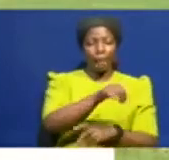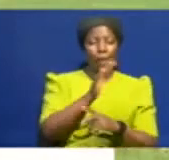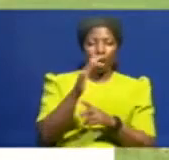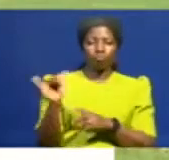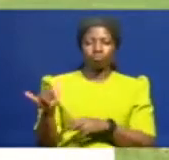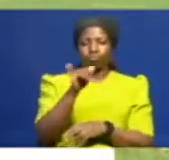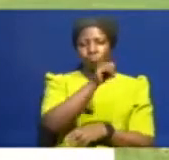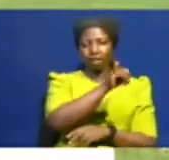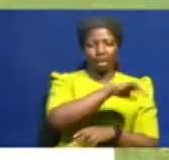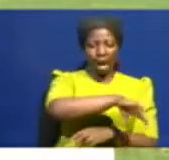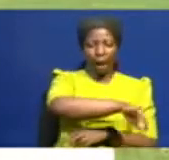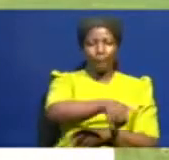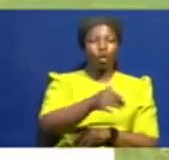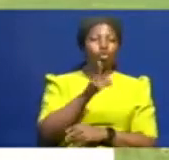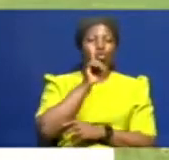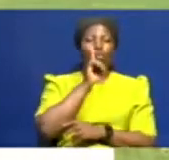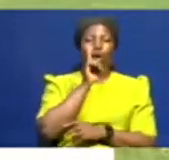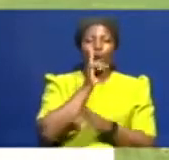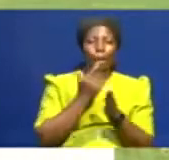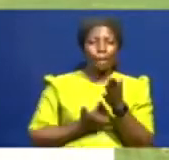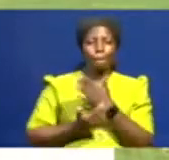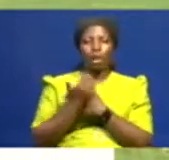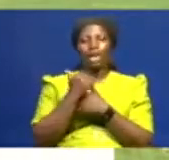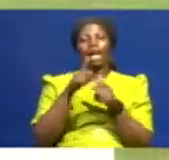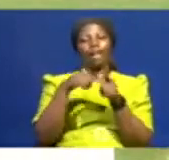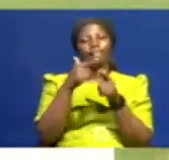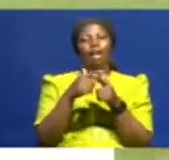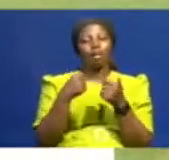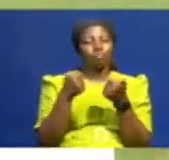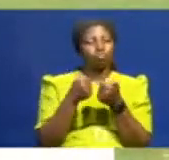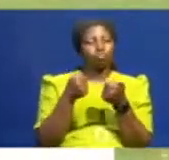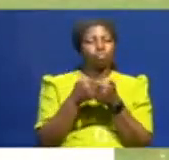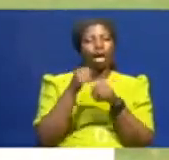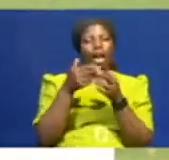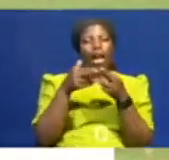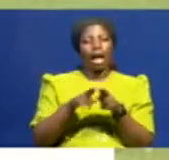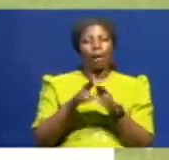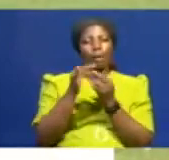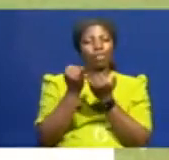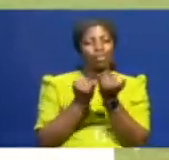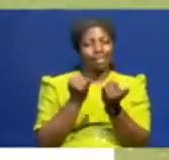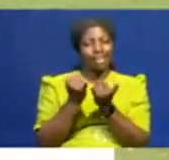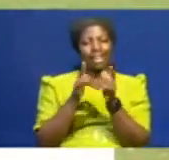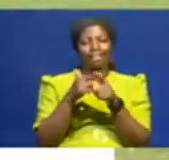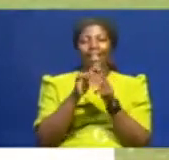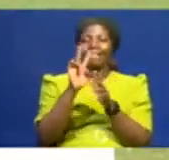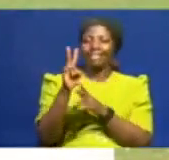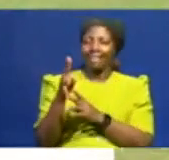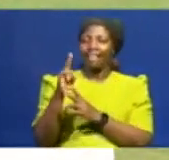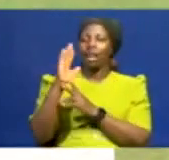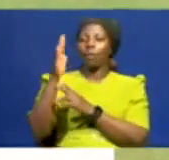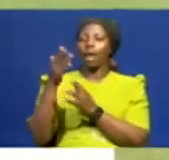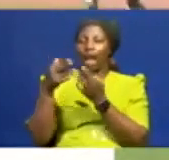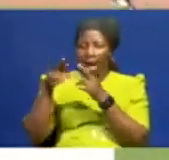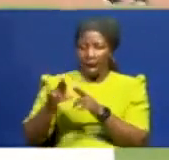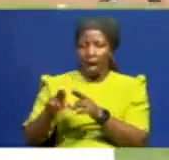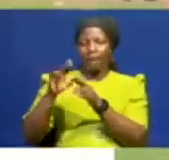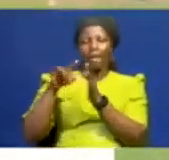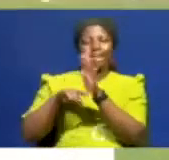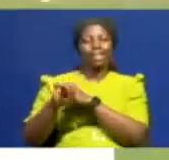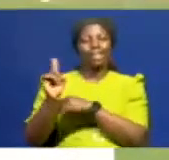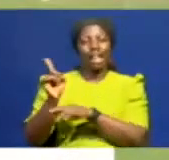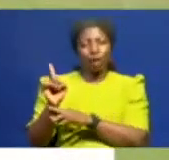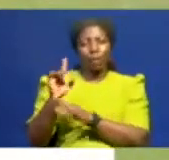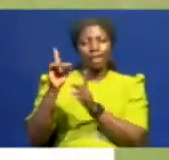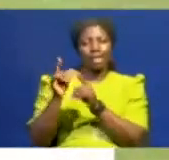morning ahead of the match to be held on Saturday in Yaounde, with the return match set to take place in Nairobi on the 17th